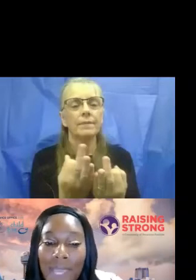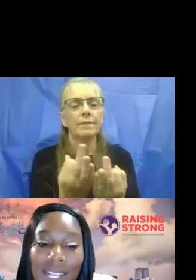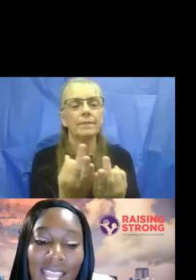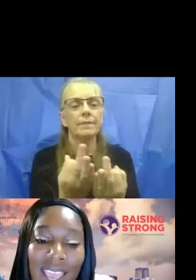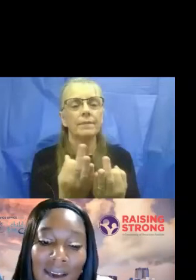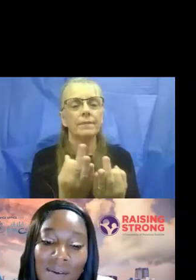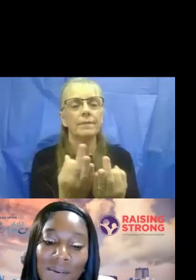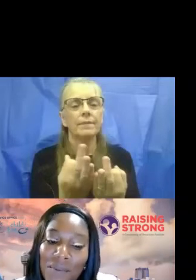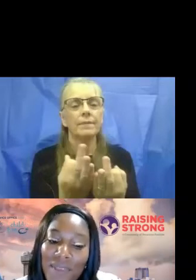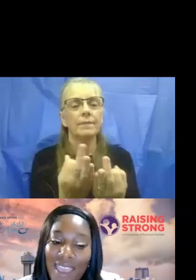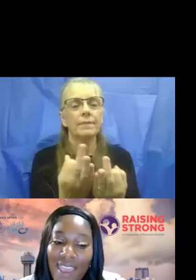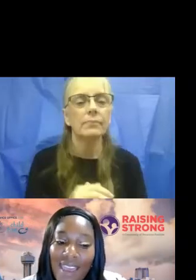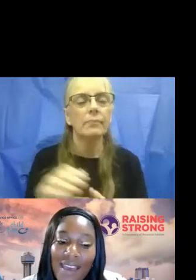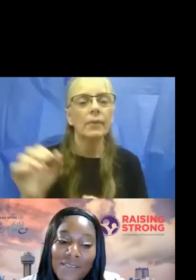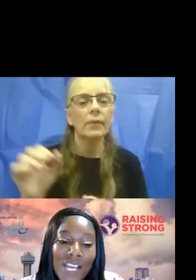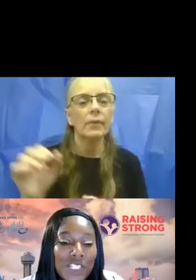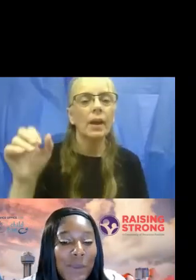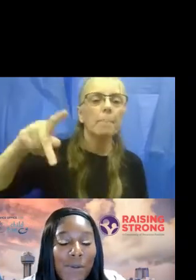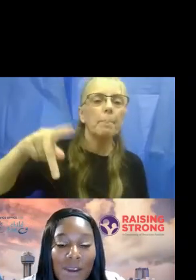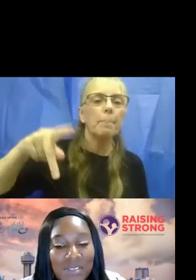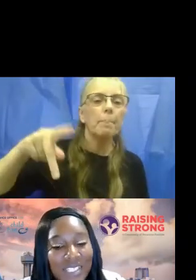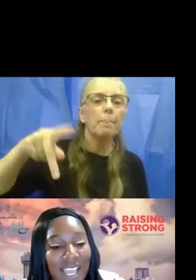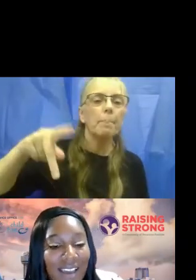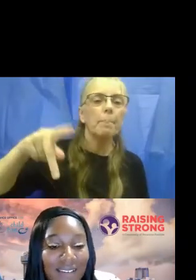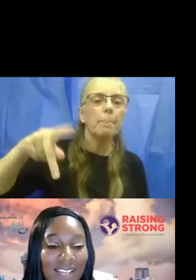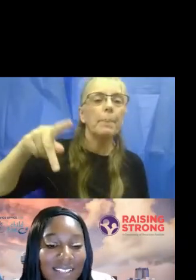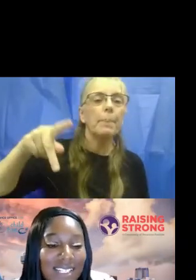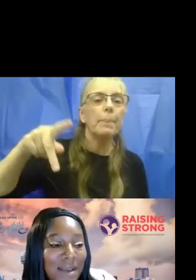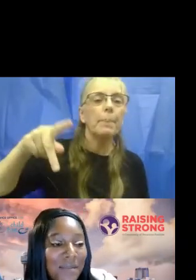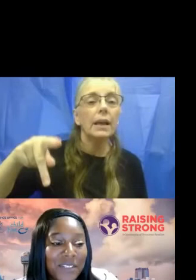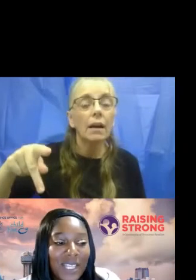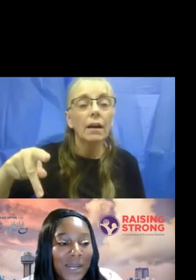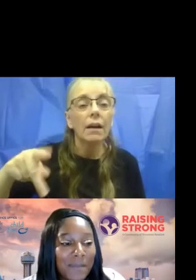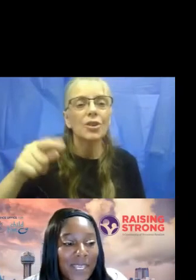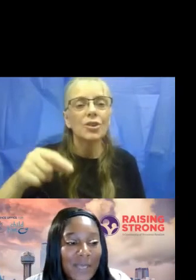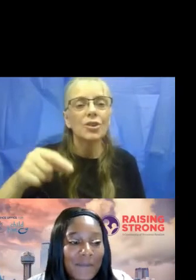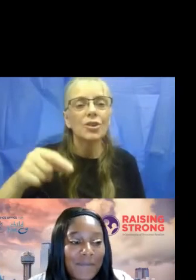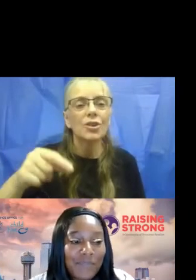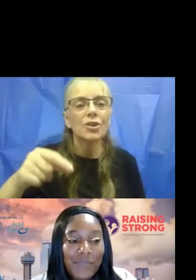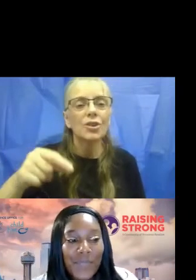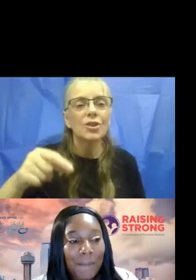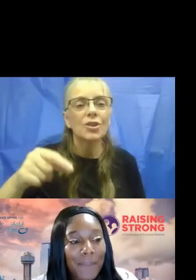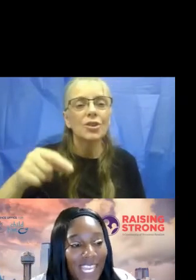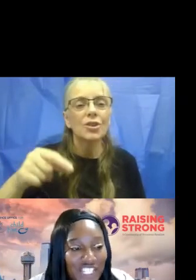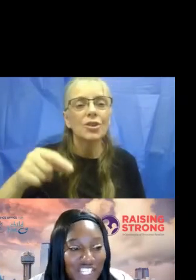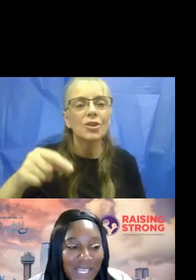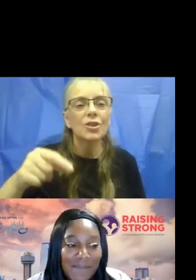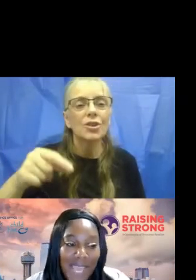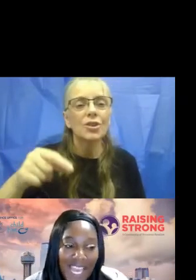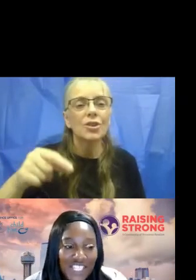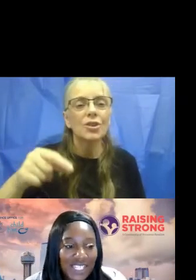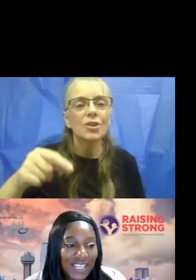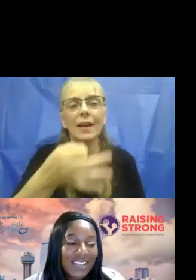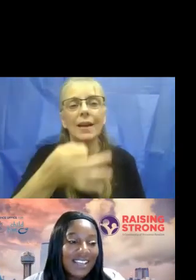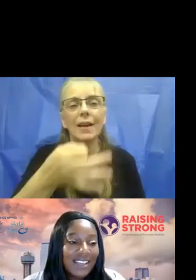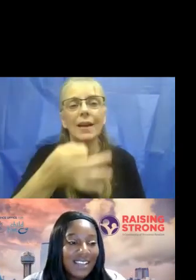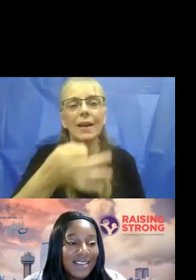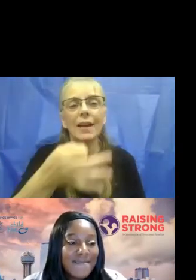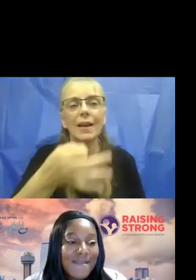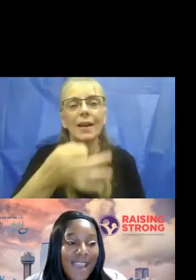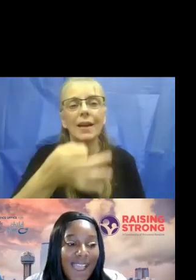let's go P now. What do we have? Y'all should be pros now. Let's go for the letter P. patient,